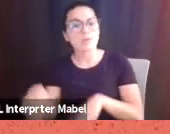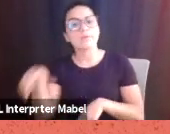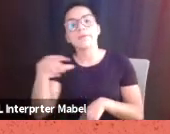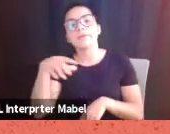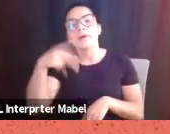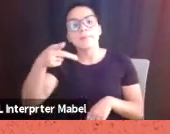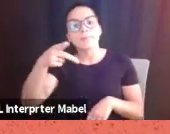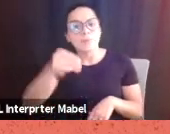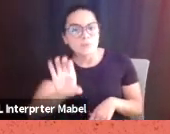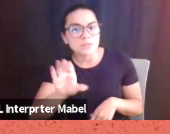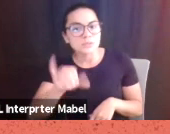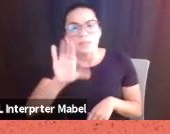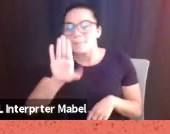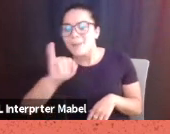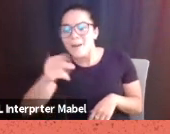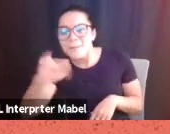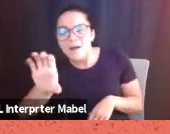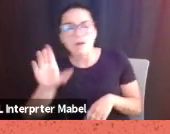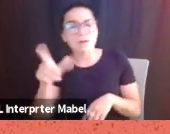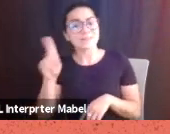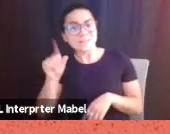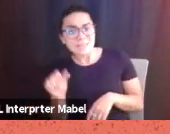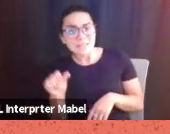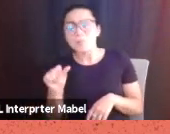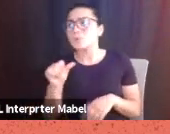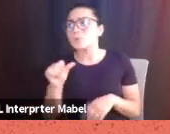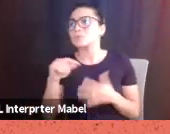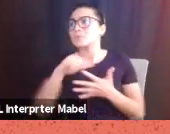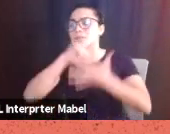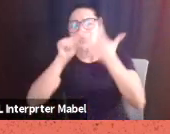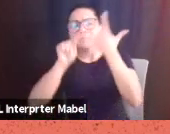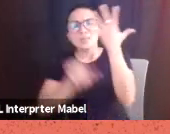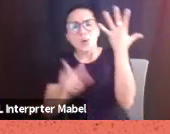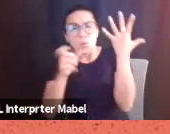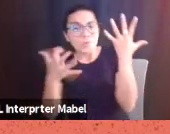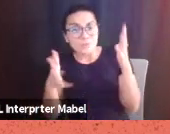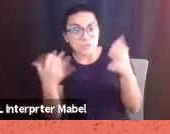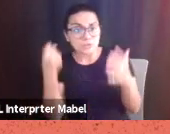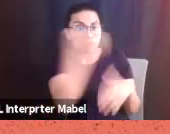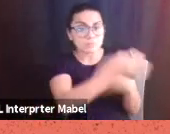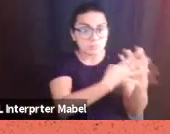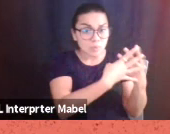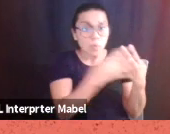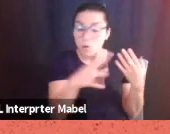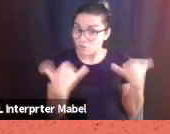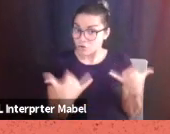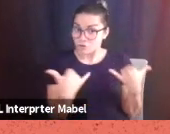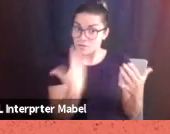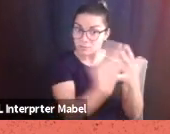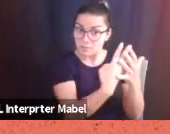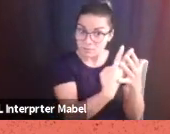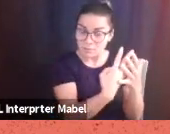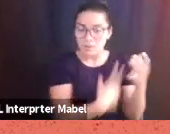without legal protection, those who are disabled, those currently or formerly incarcerated, and other historically marginalized groups